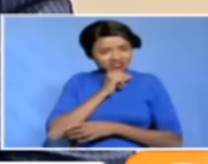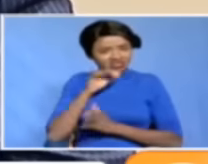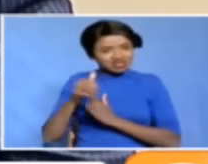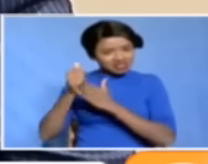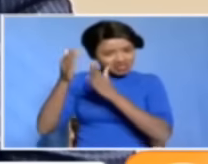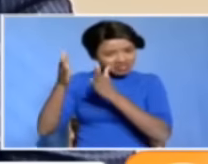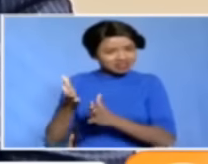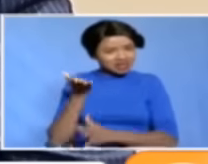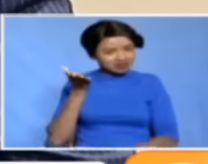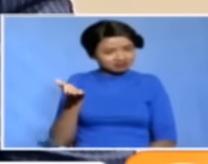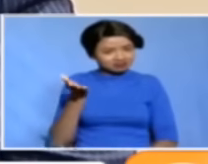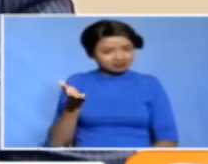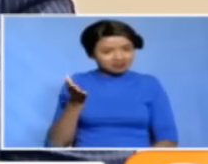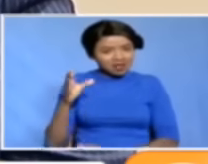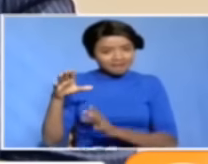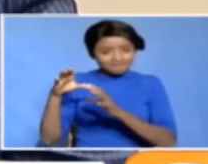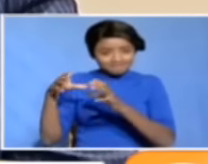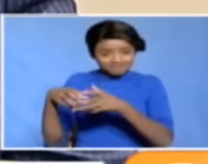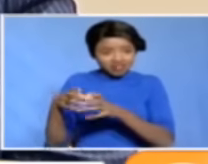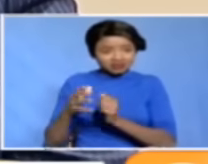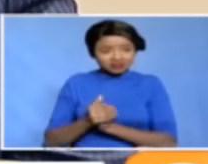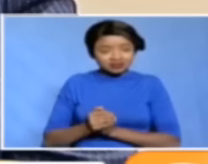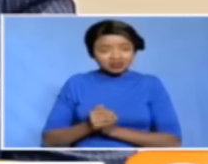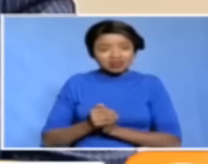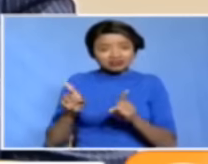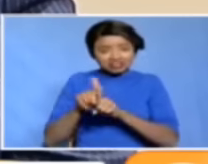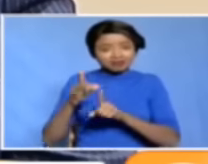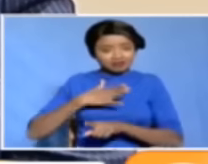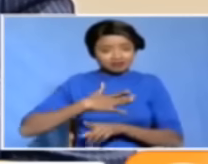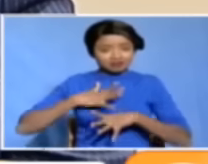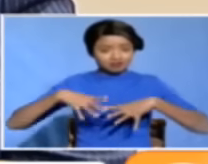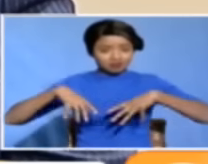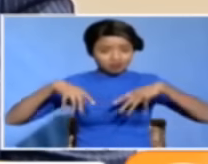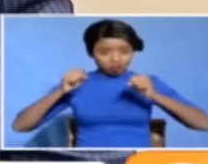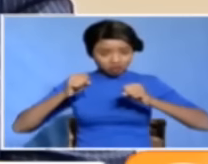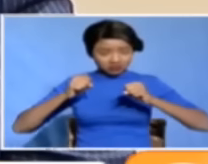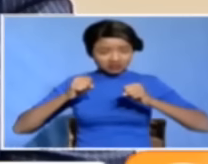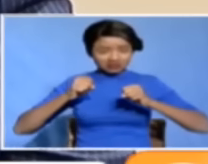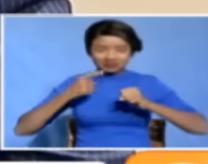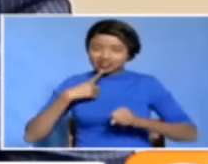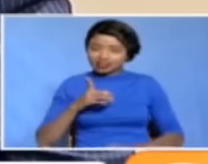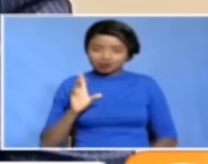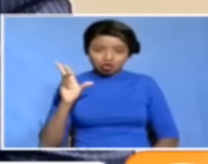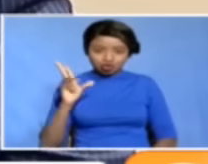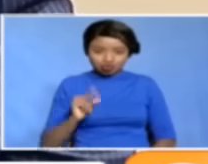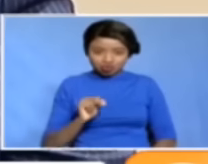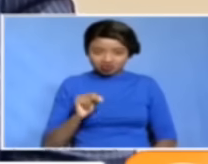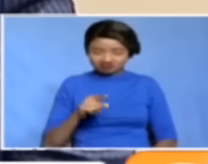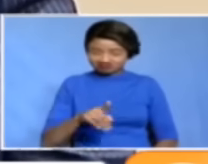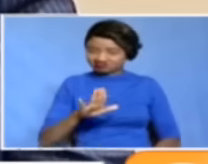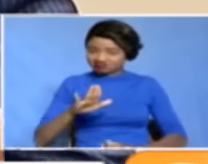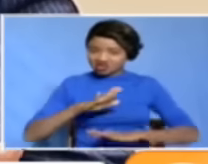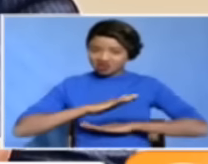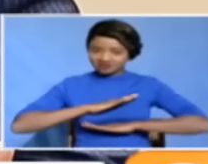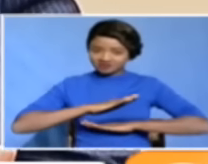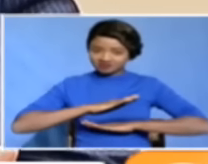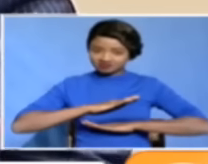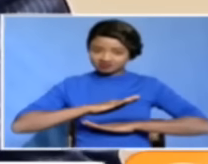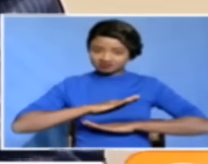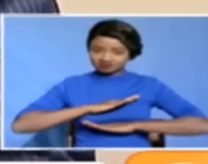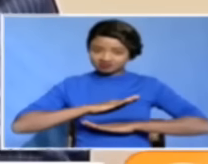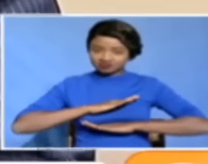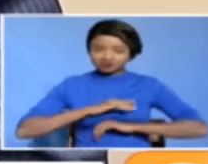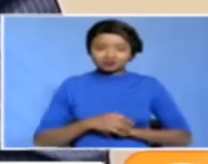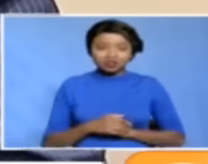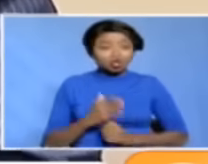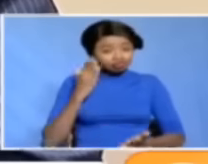the party leader and my bosses must have said, no, I think enough is enough. Because Jubilee, you know the